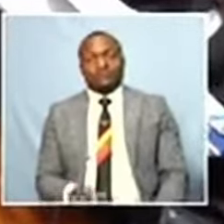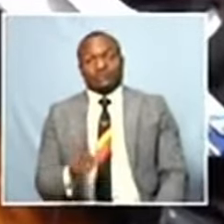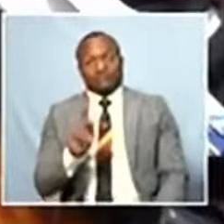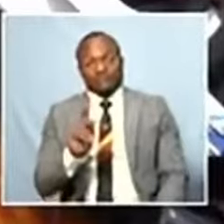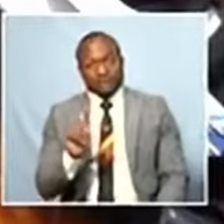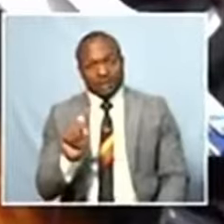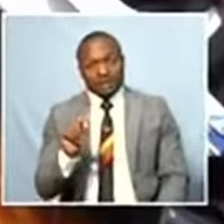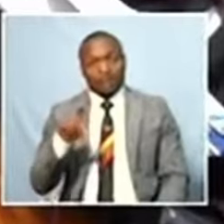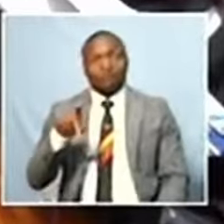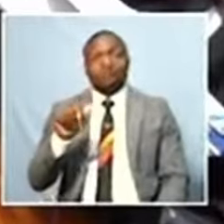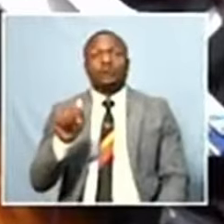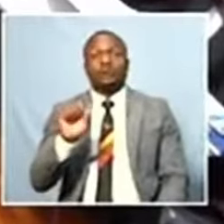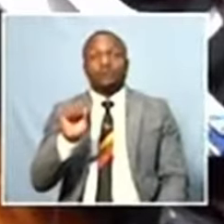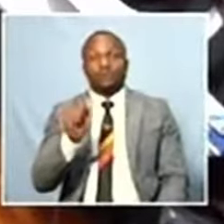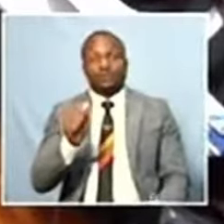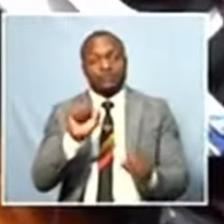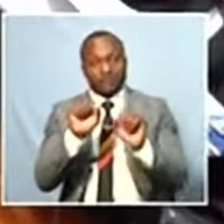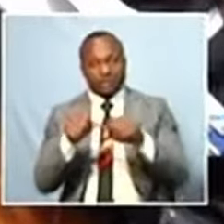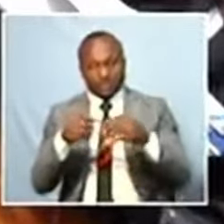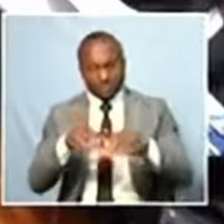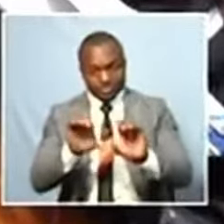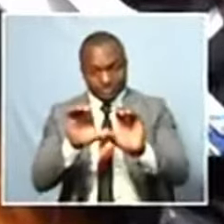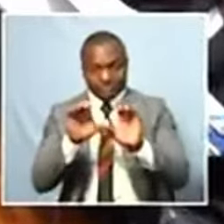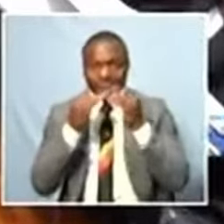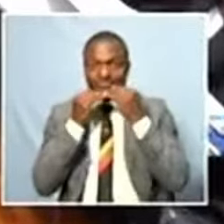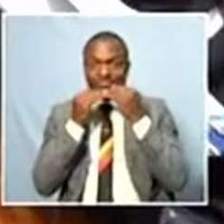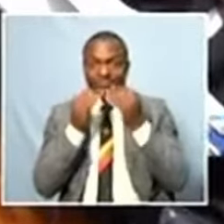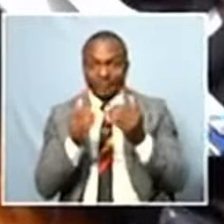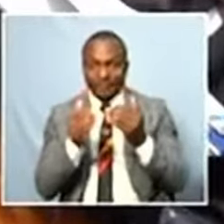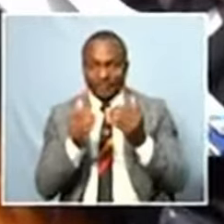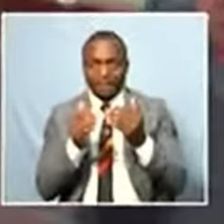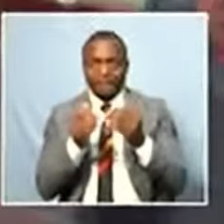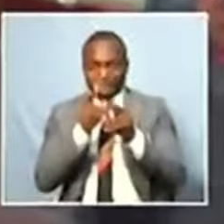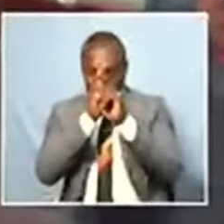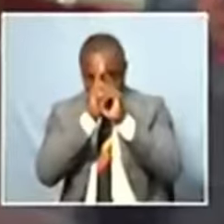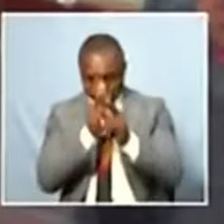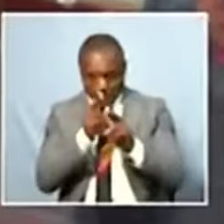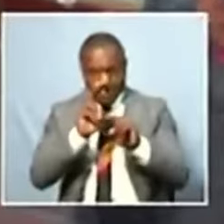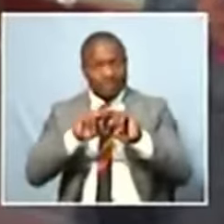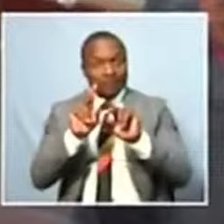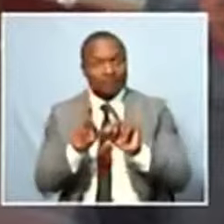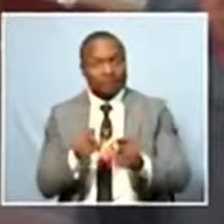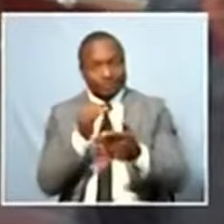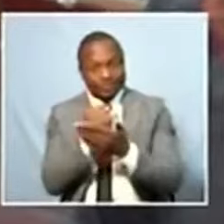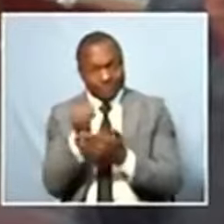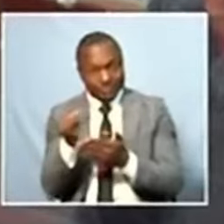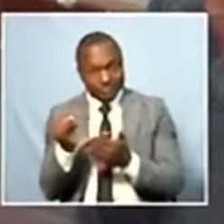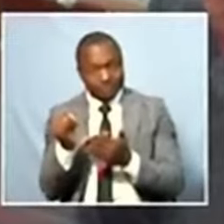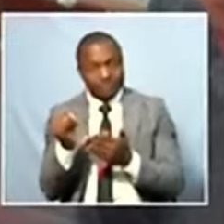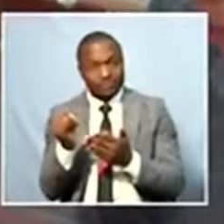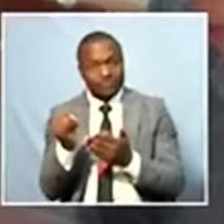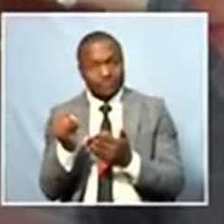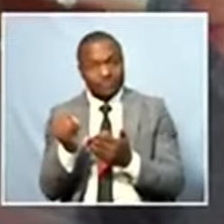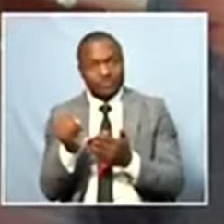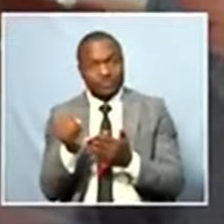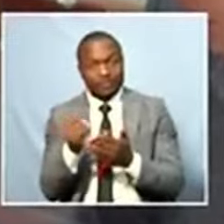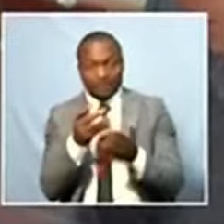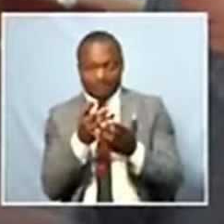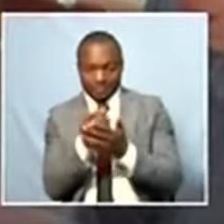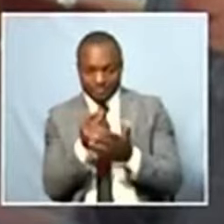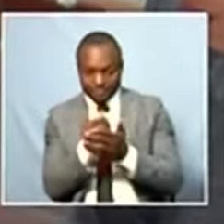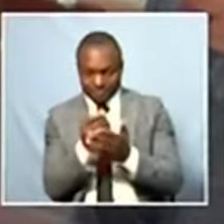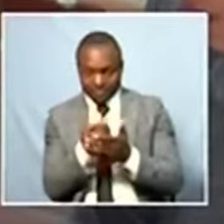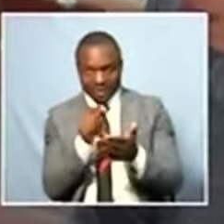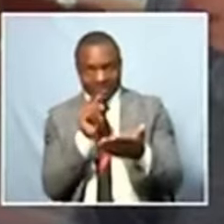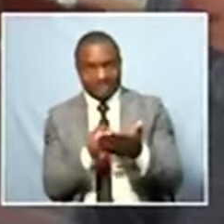you are about to, you can continue. Thank you, Honorable Chair. On the issue of the advance income tax, yes,